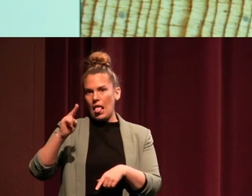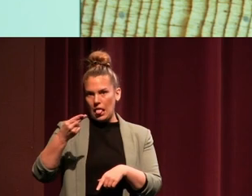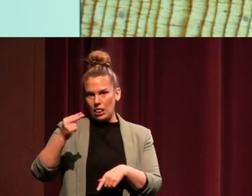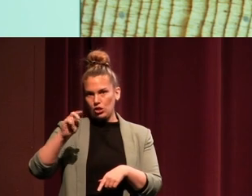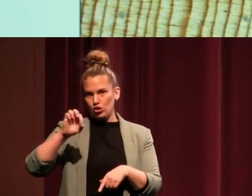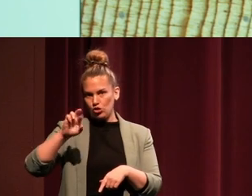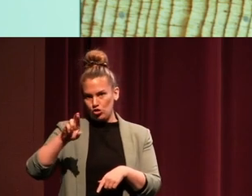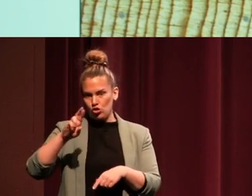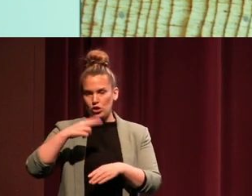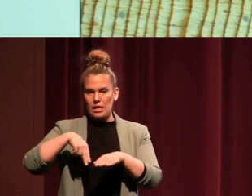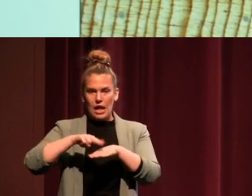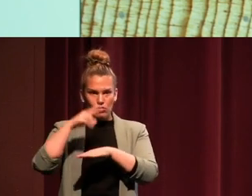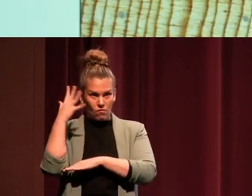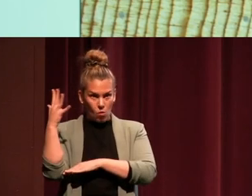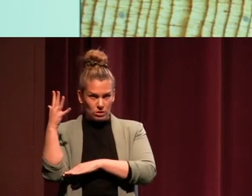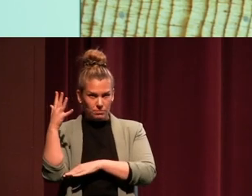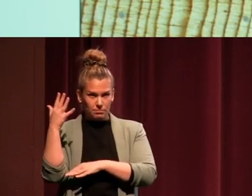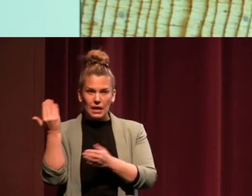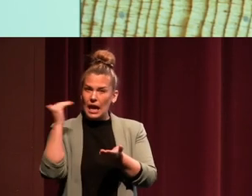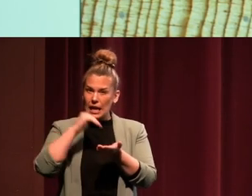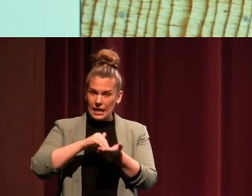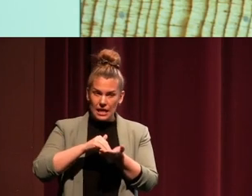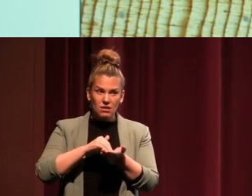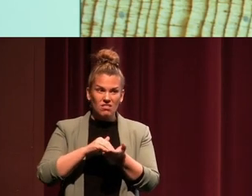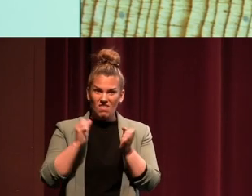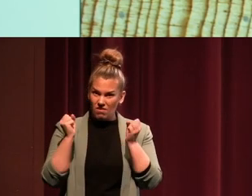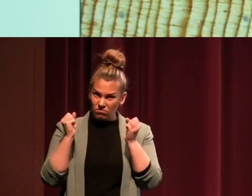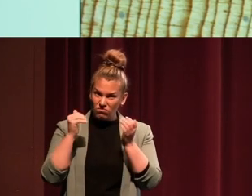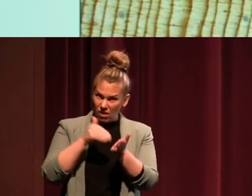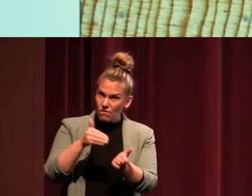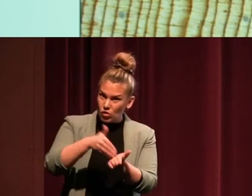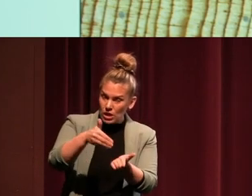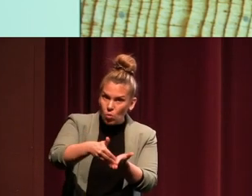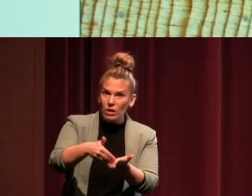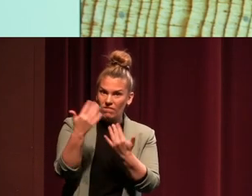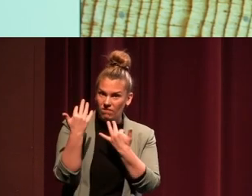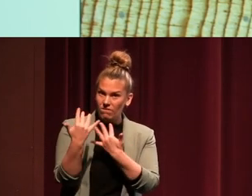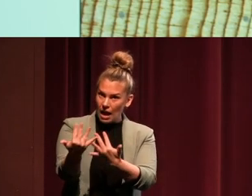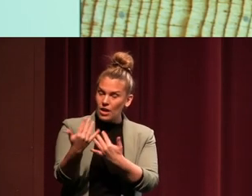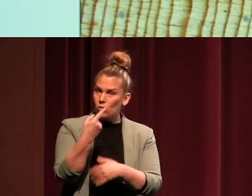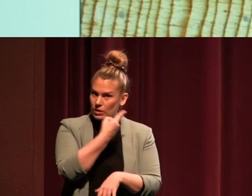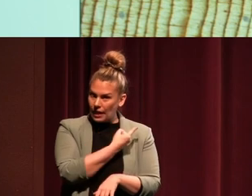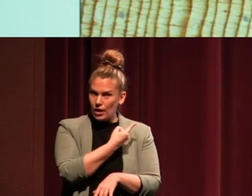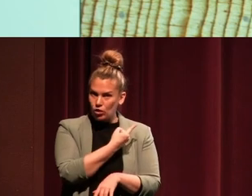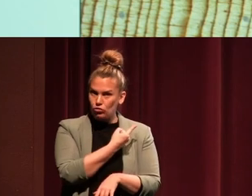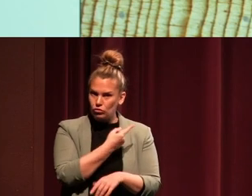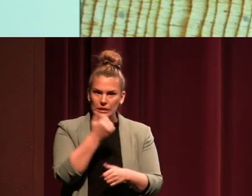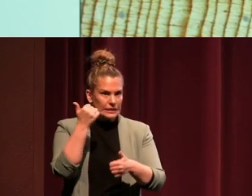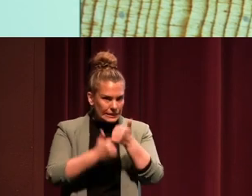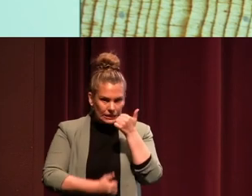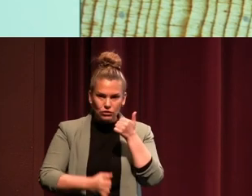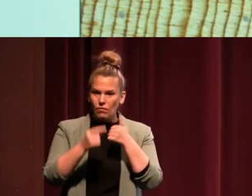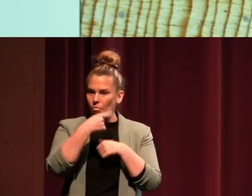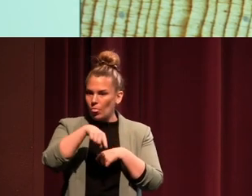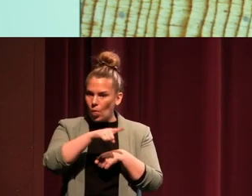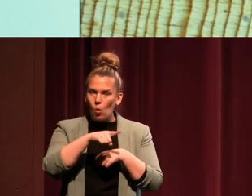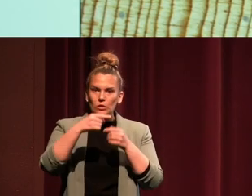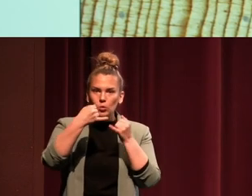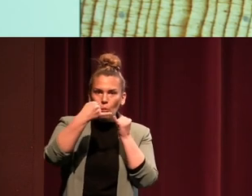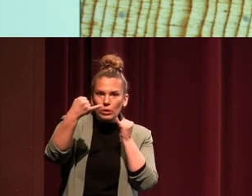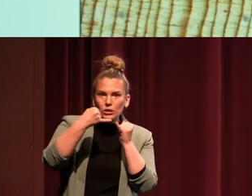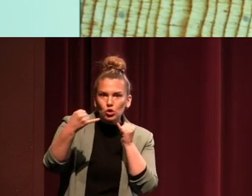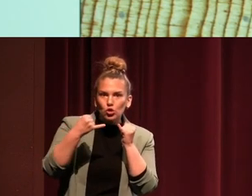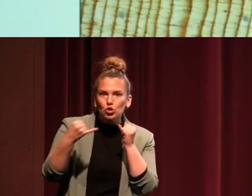Again, really frequent fire recorded in these old growth ponderosa pine. Each of those whiskers is a fire that